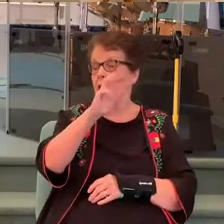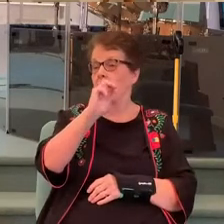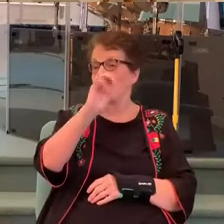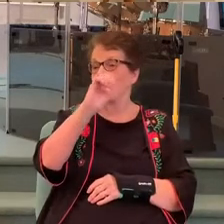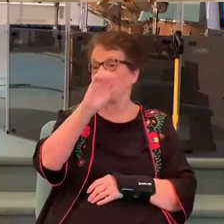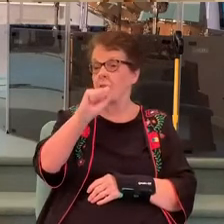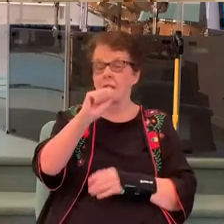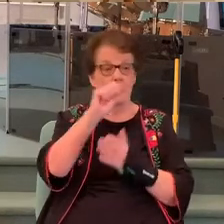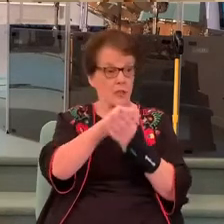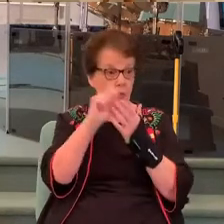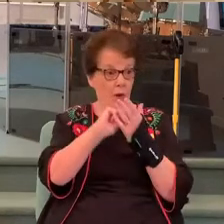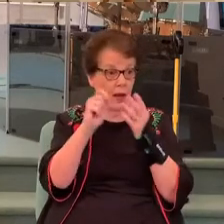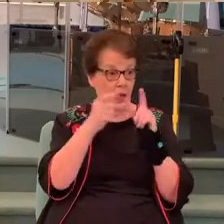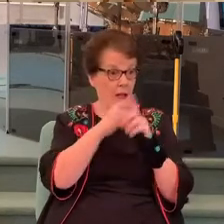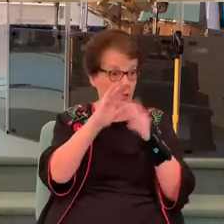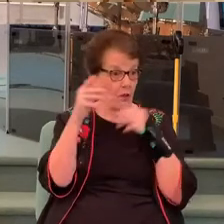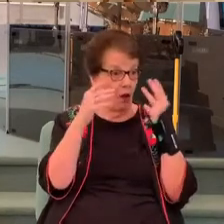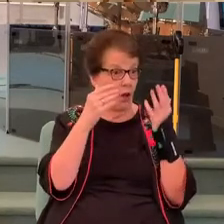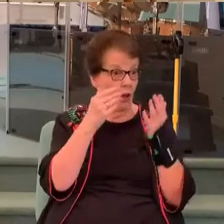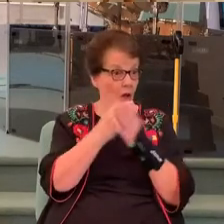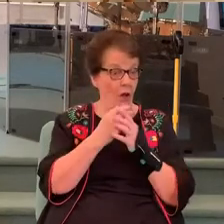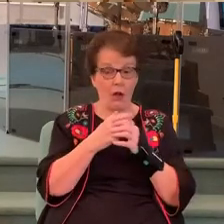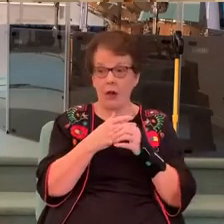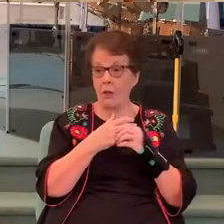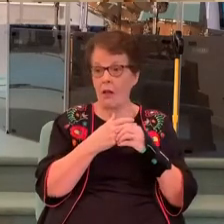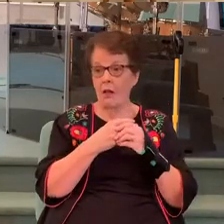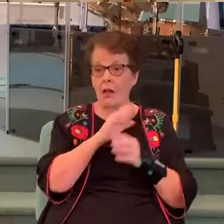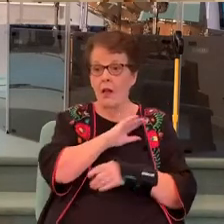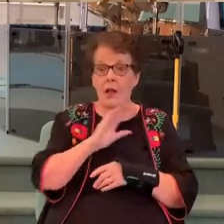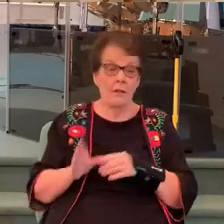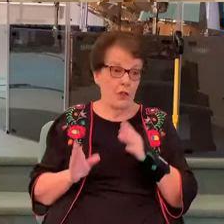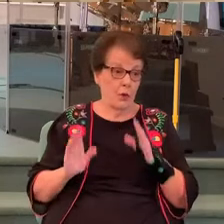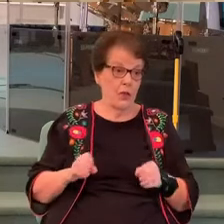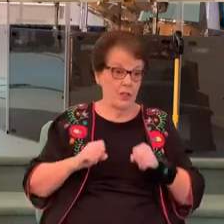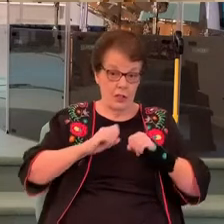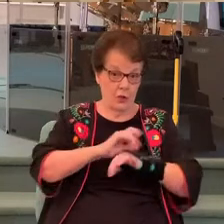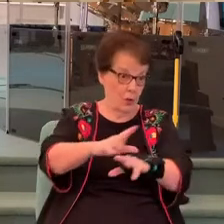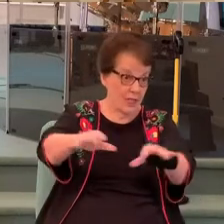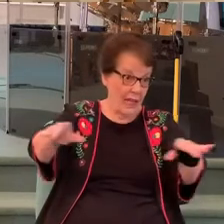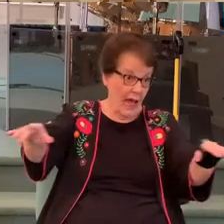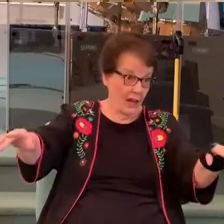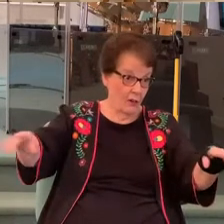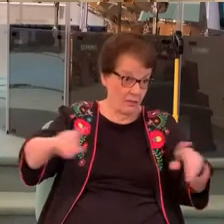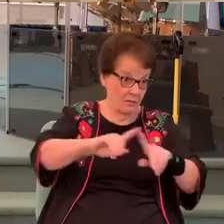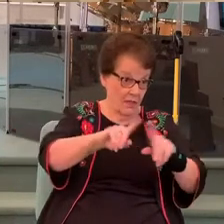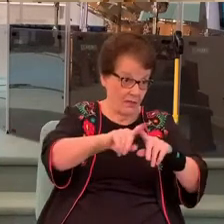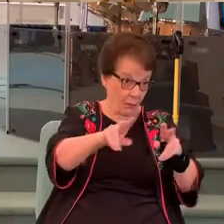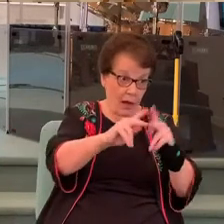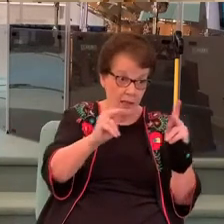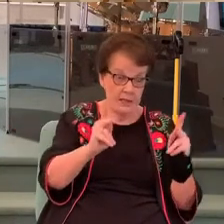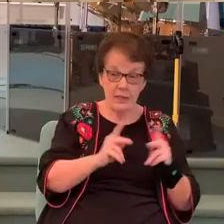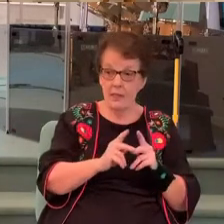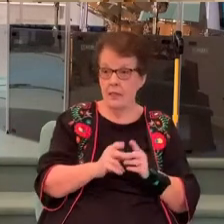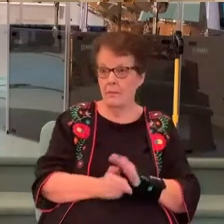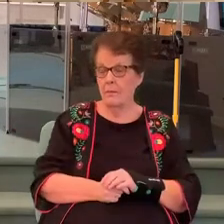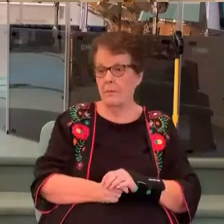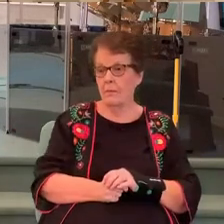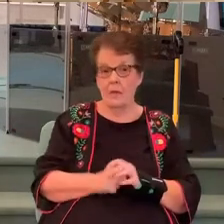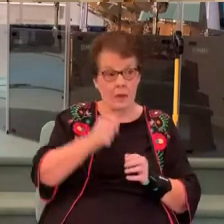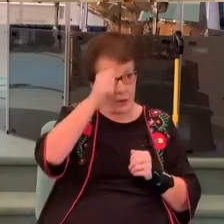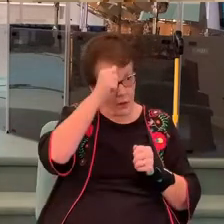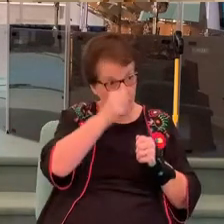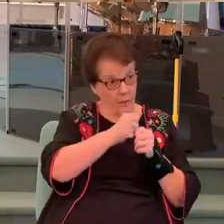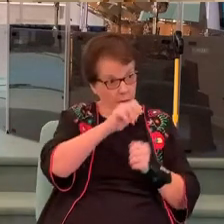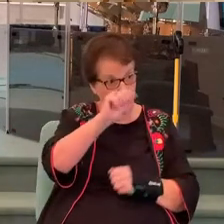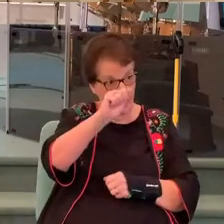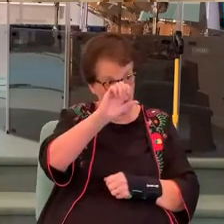he's writing to all of the Christians that were scattered. Now, we've been in Acts, and we remember back in Acts